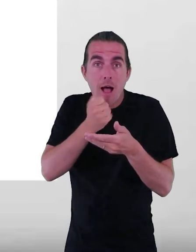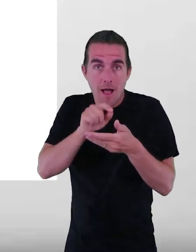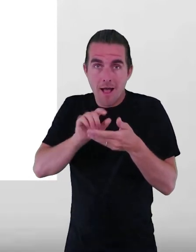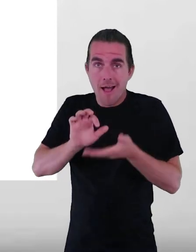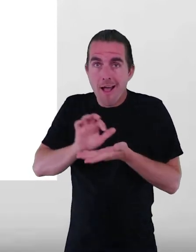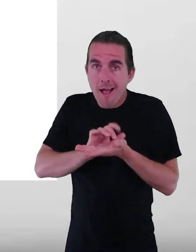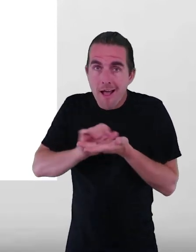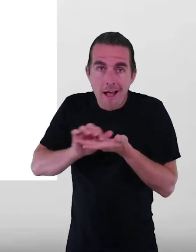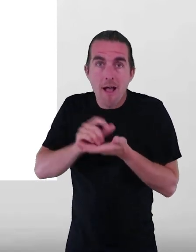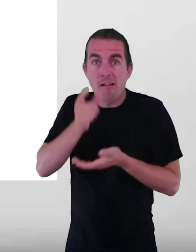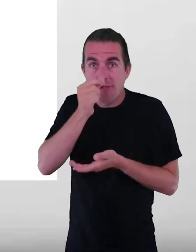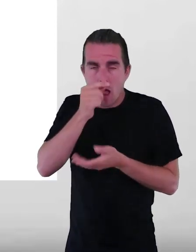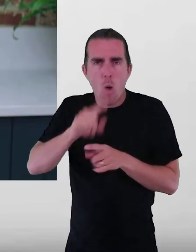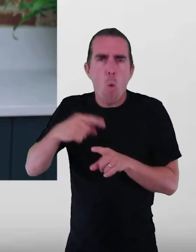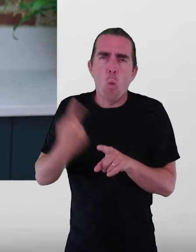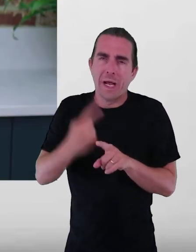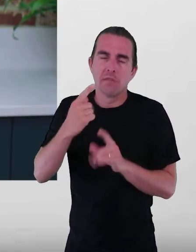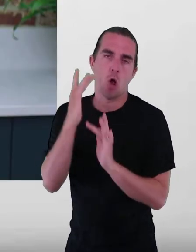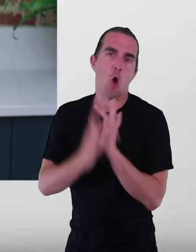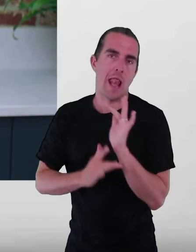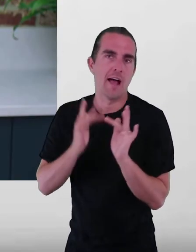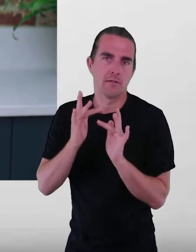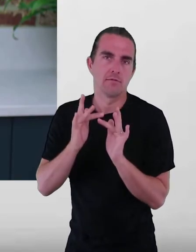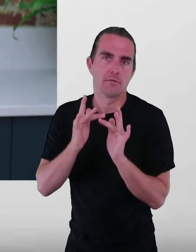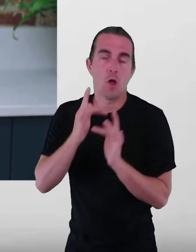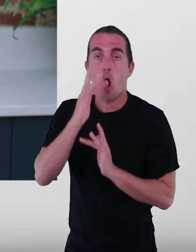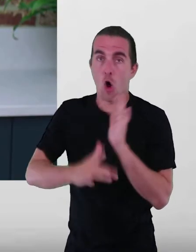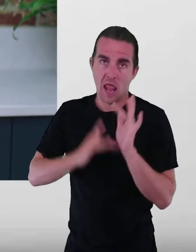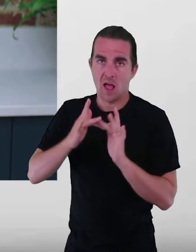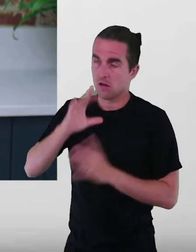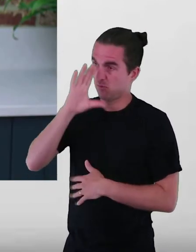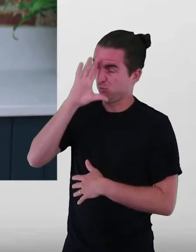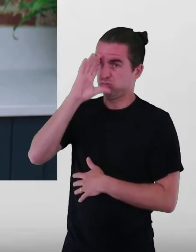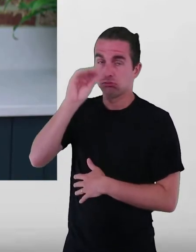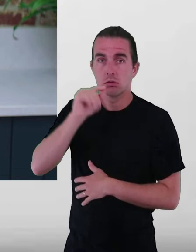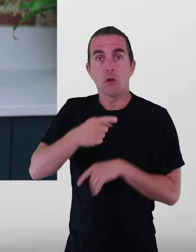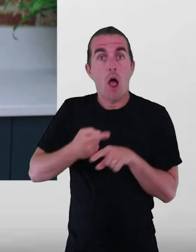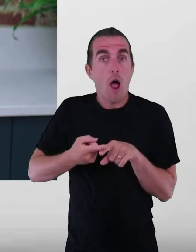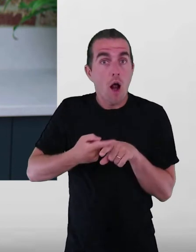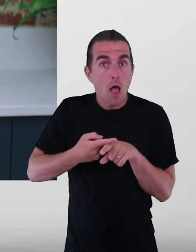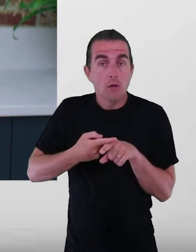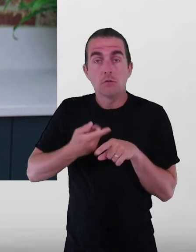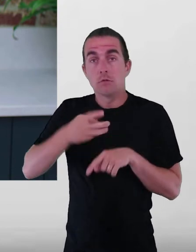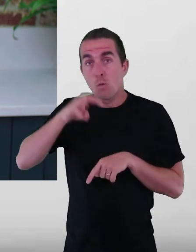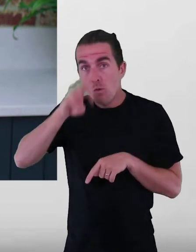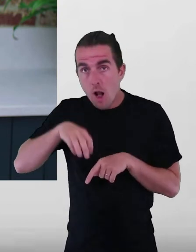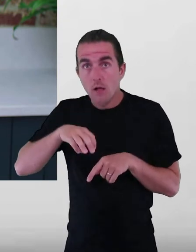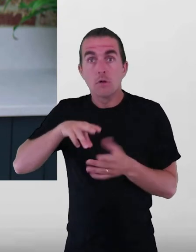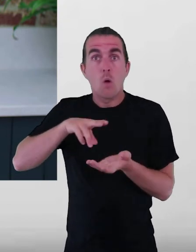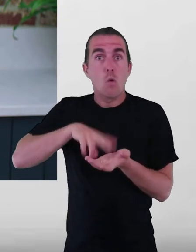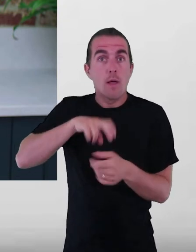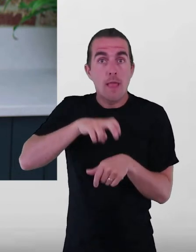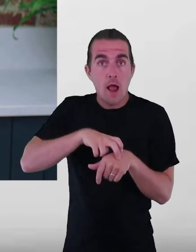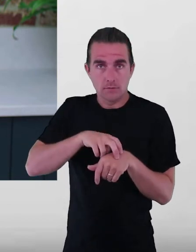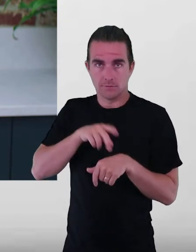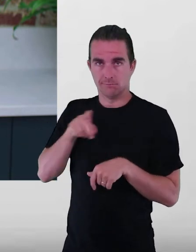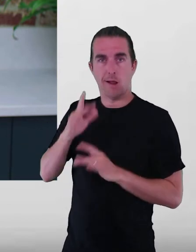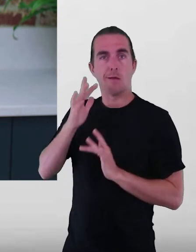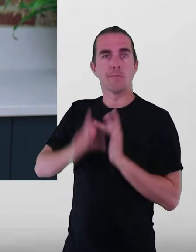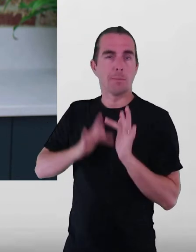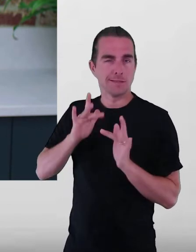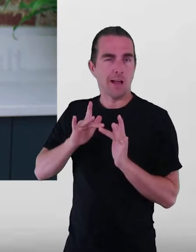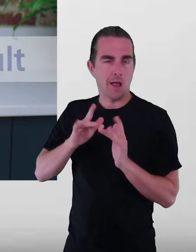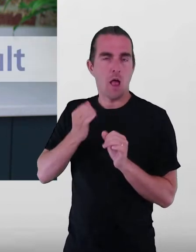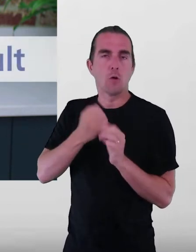Both can be found on the test cassette. The fastest way to report your result is by doing so online. If you live in England,